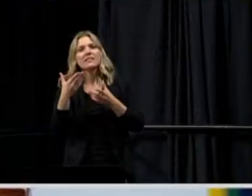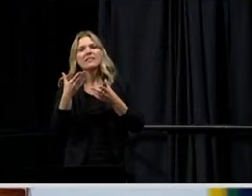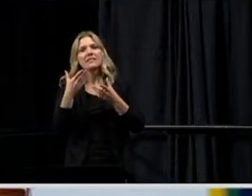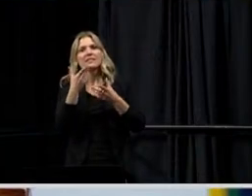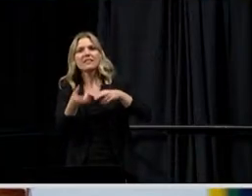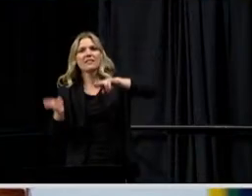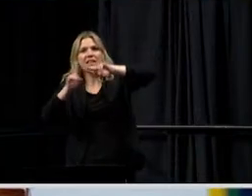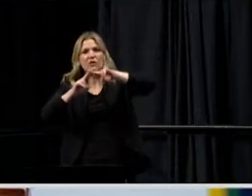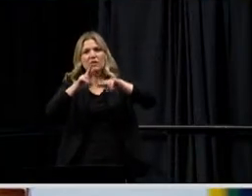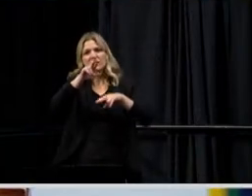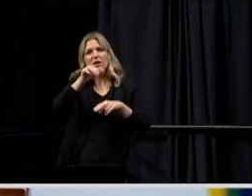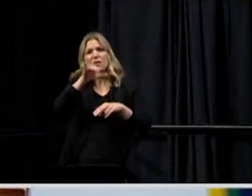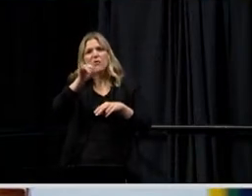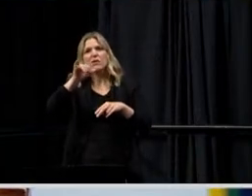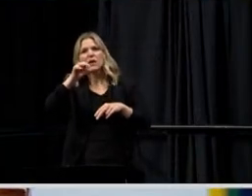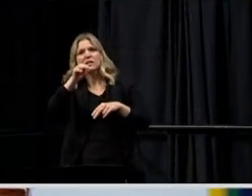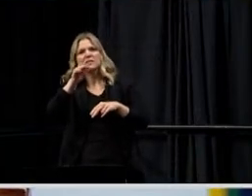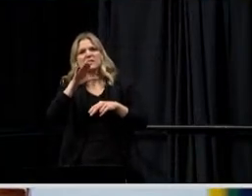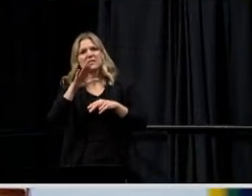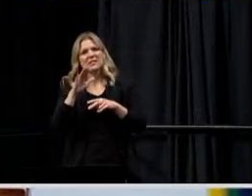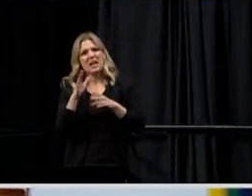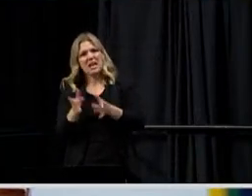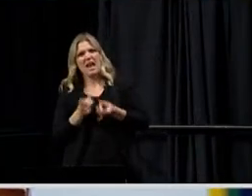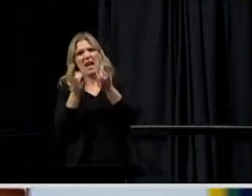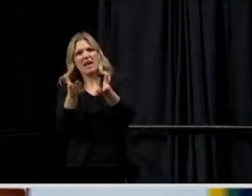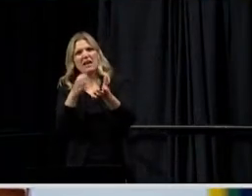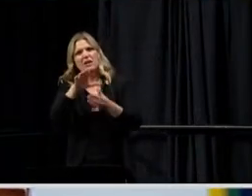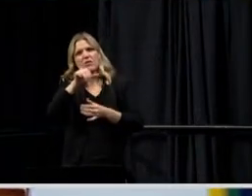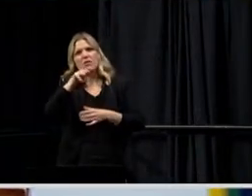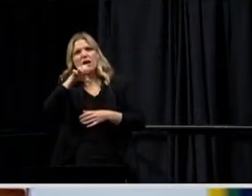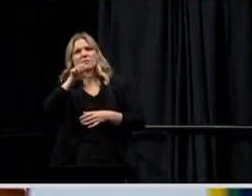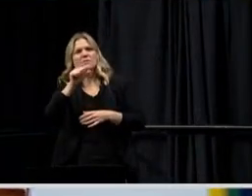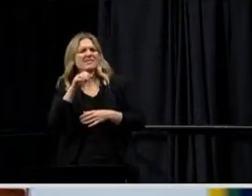in racism and hate crimes against our fellow man cannot